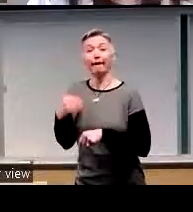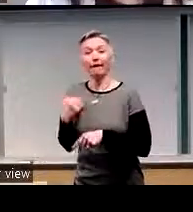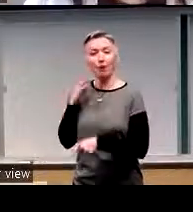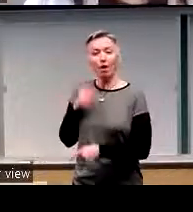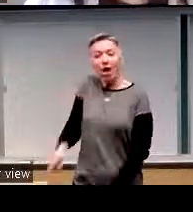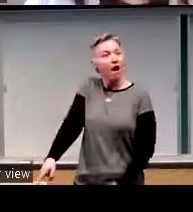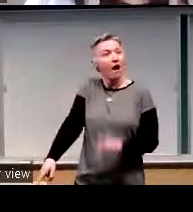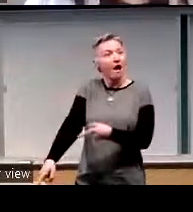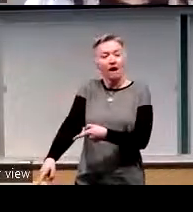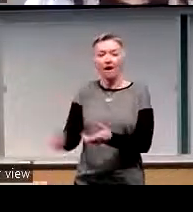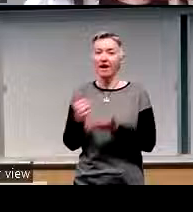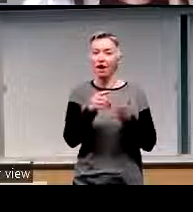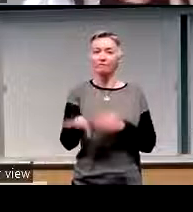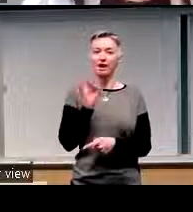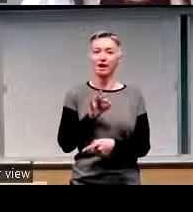missing object.